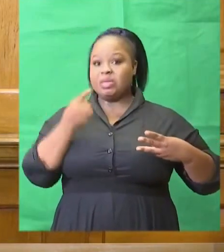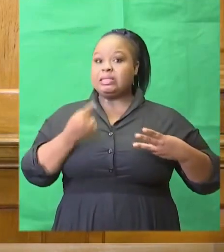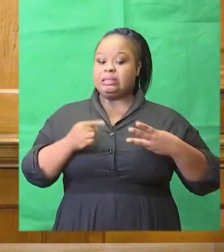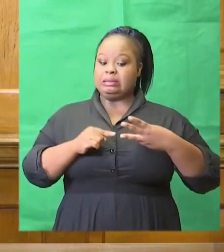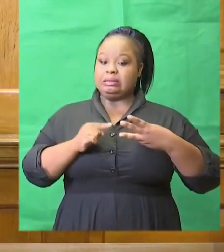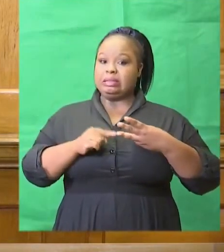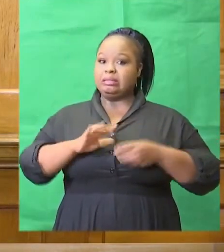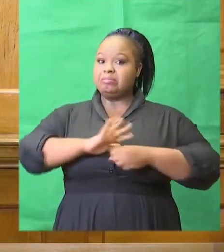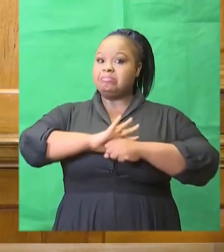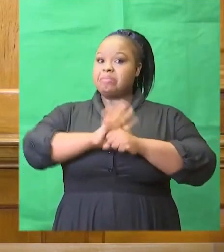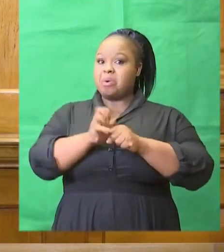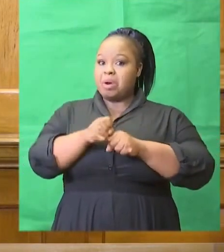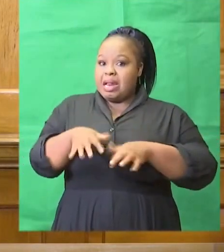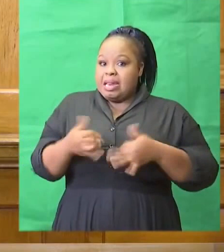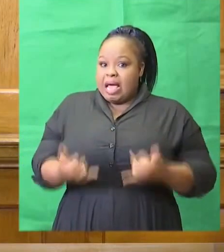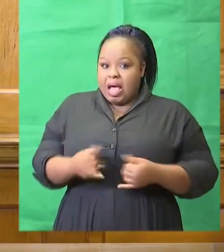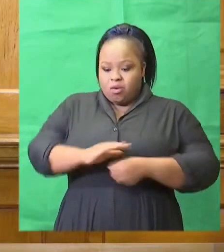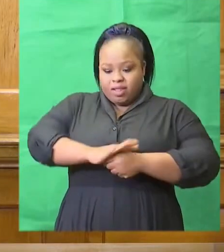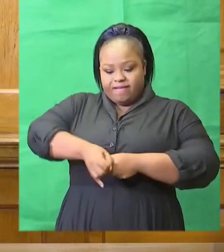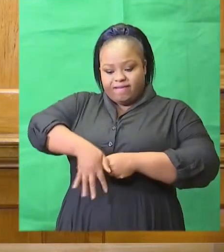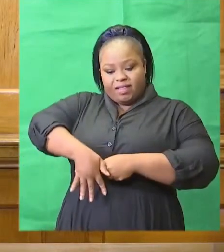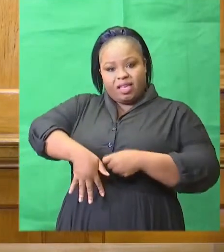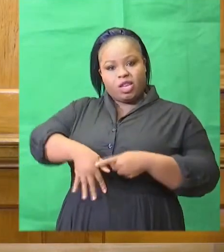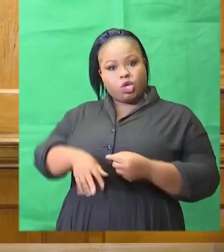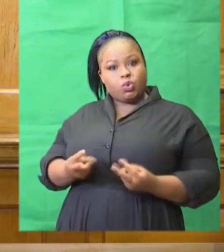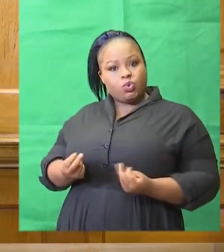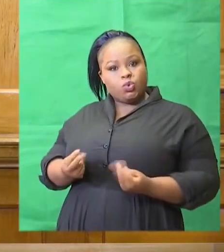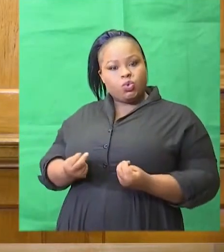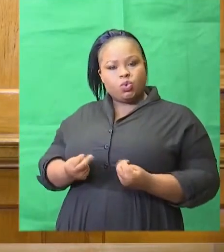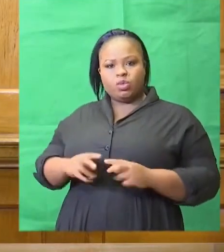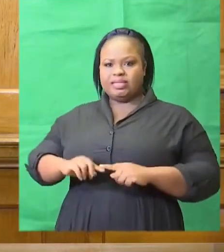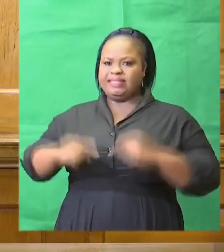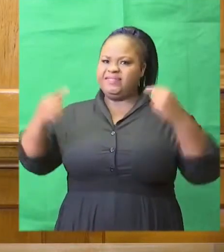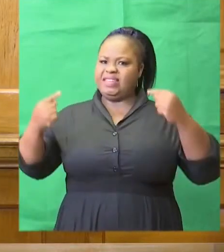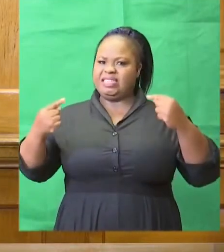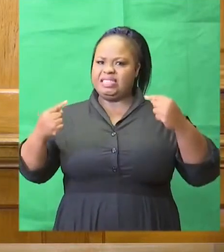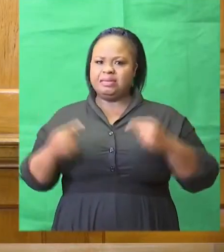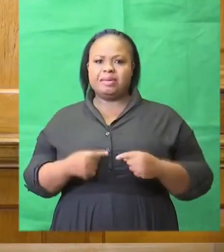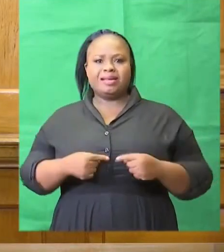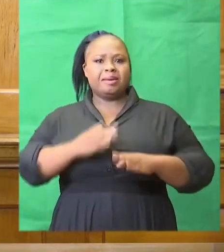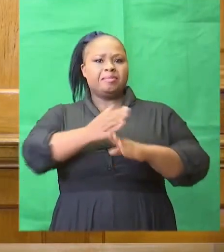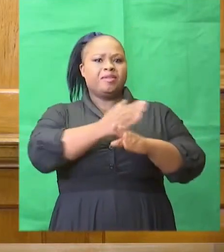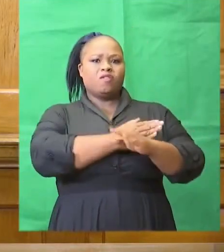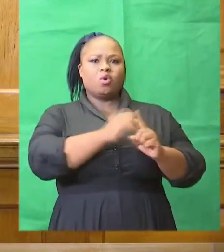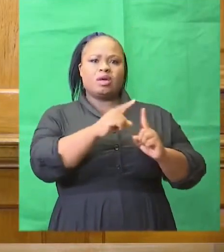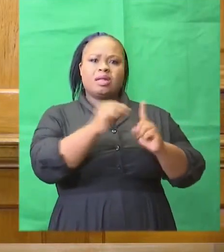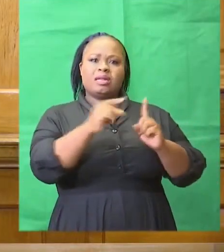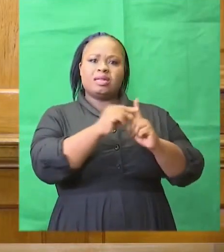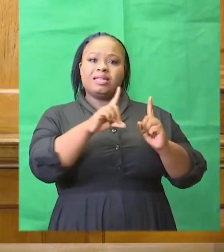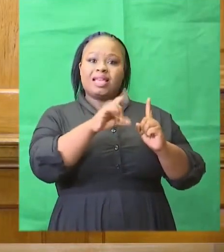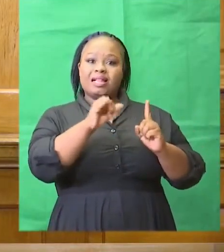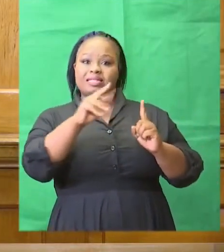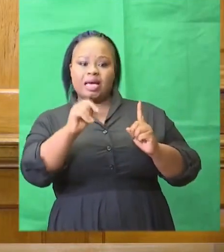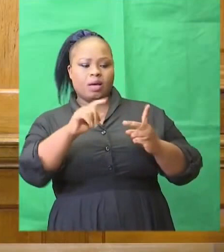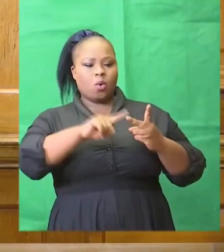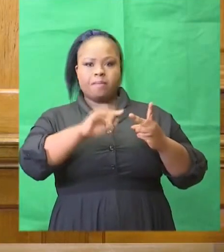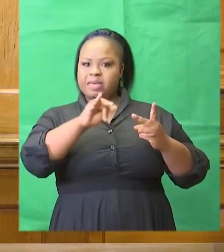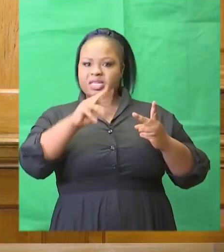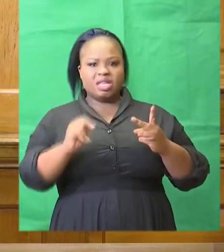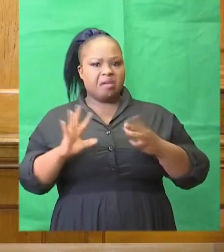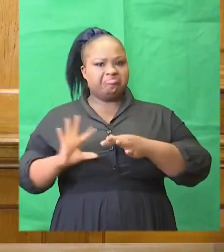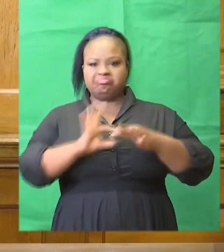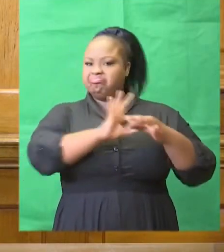that it is not directly related to the Delta or the Beta variants.